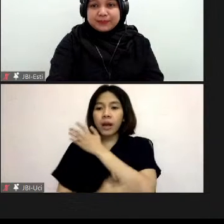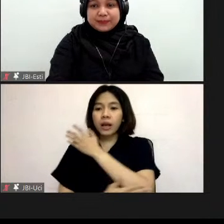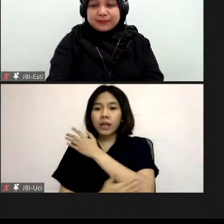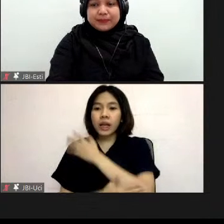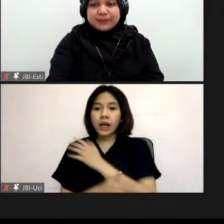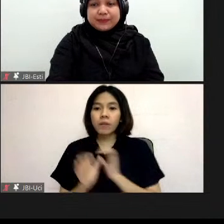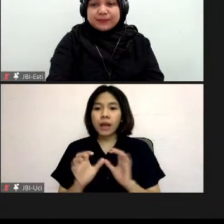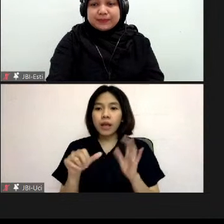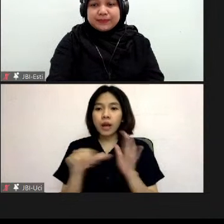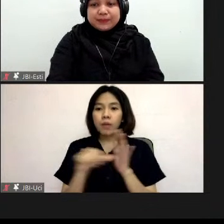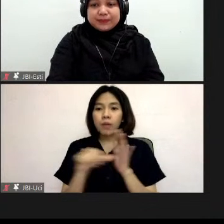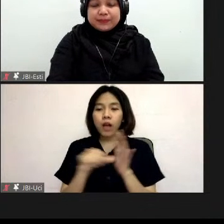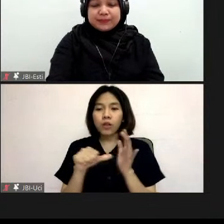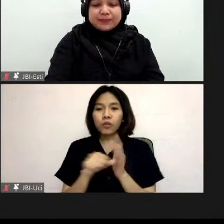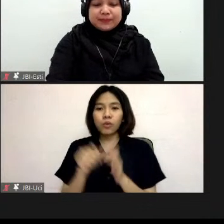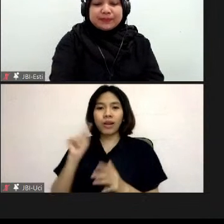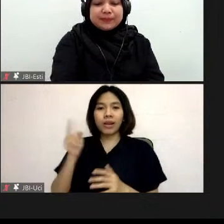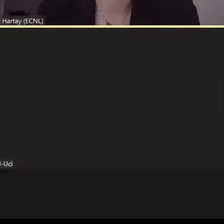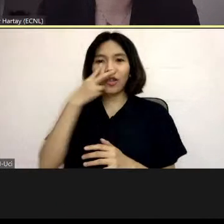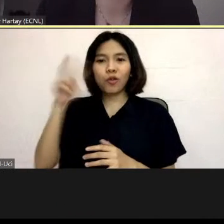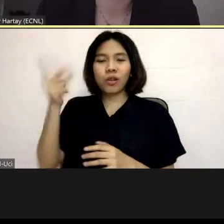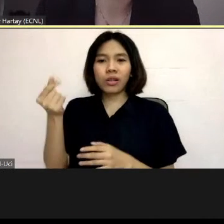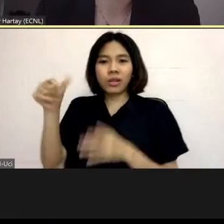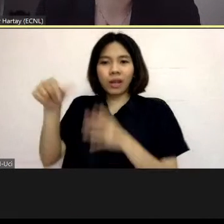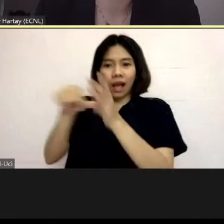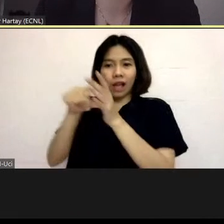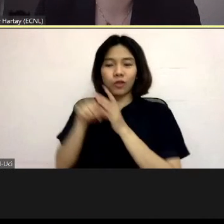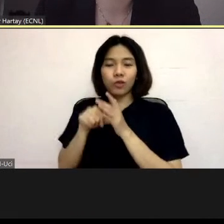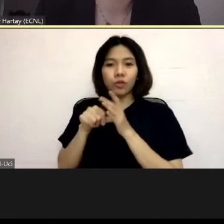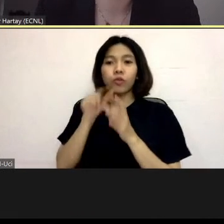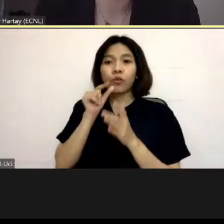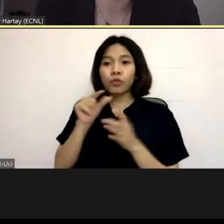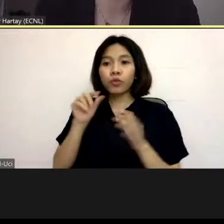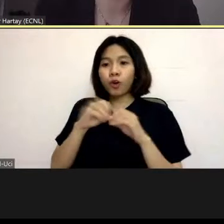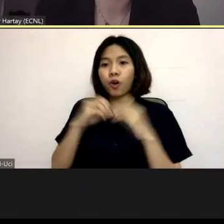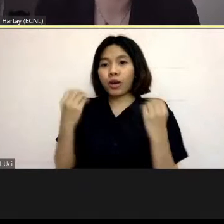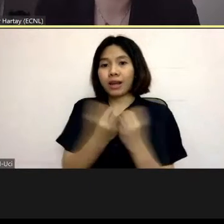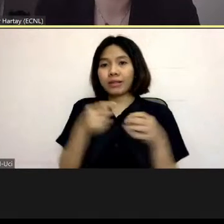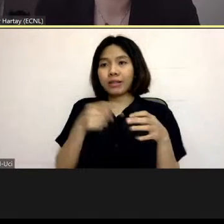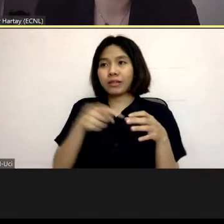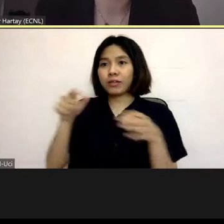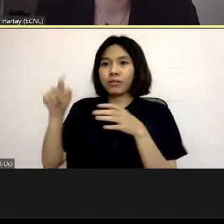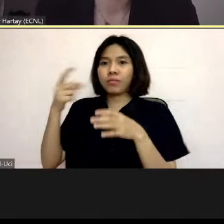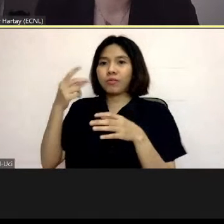restrictive measures, the focus should be on the appropriate use of those funds.